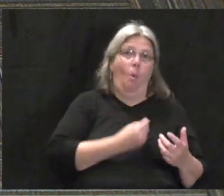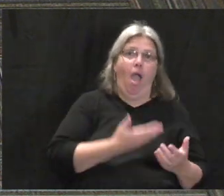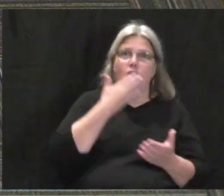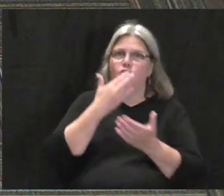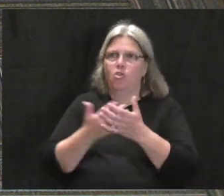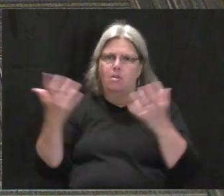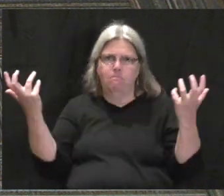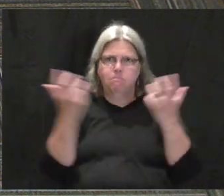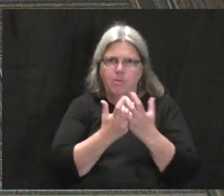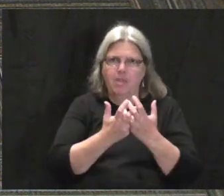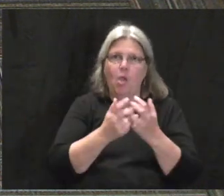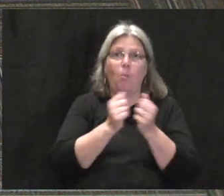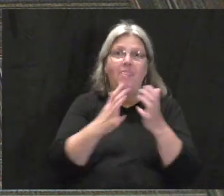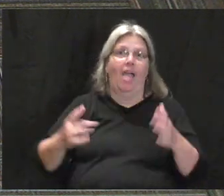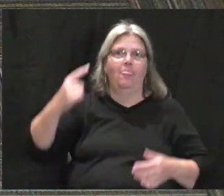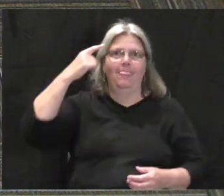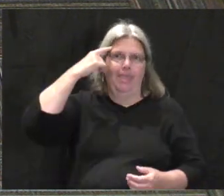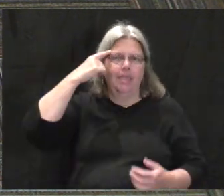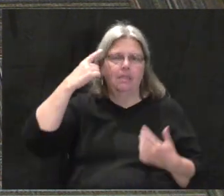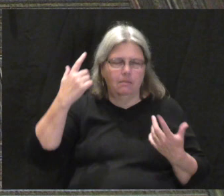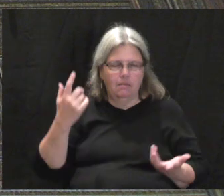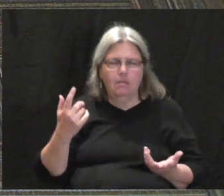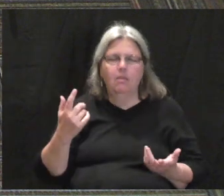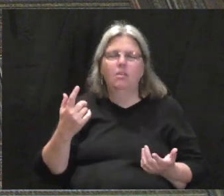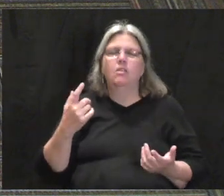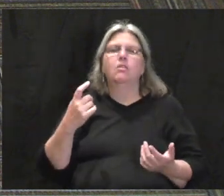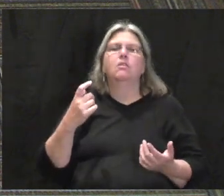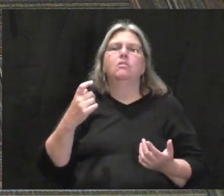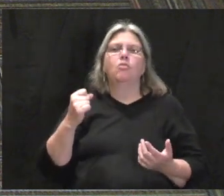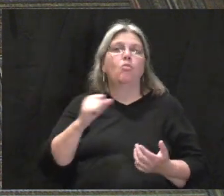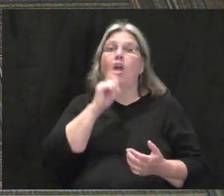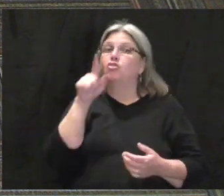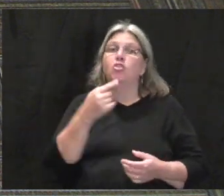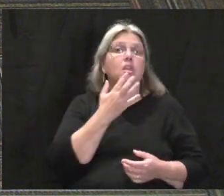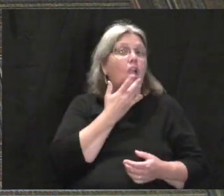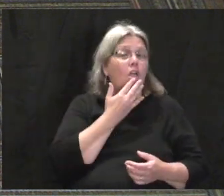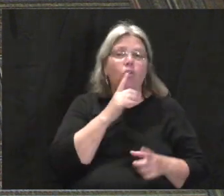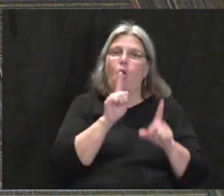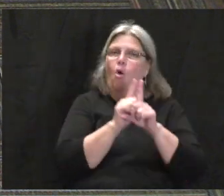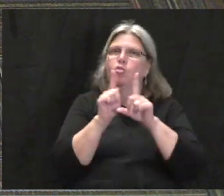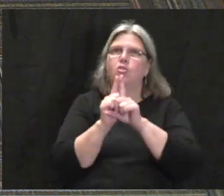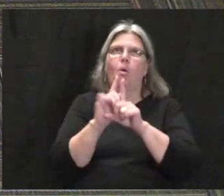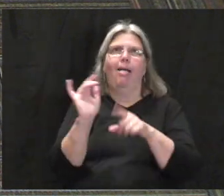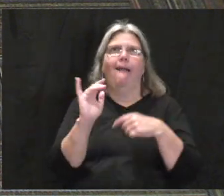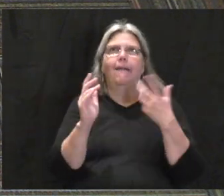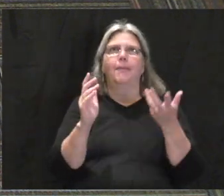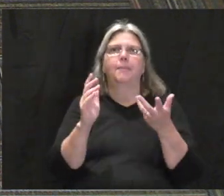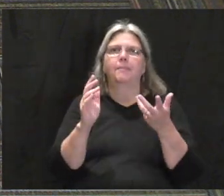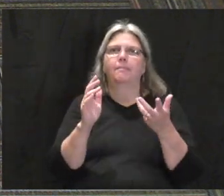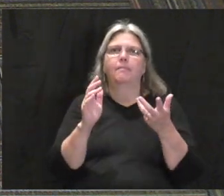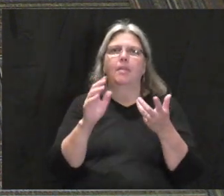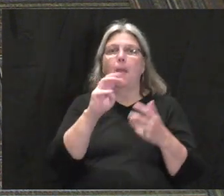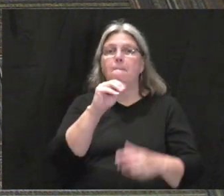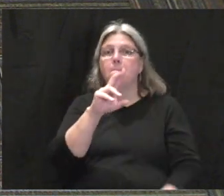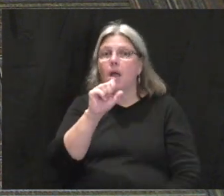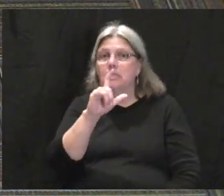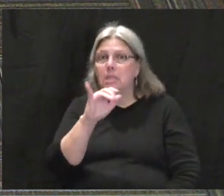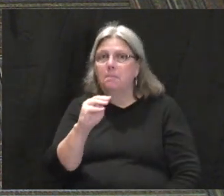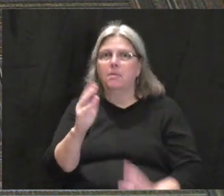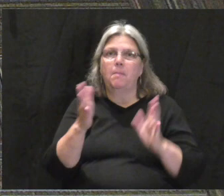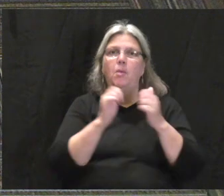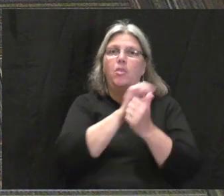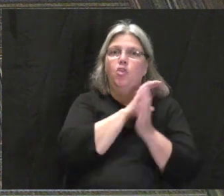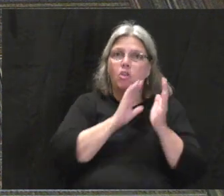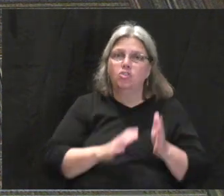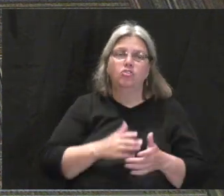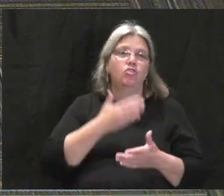and good and bad, and just to see if we had those implicit biases. So we started off with a self-assessment to kind of look at where we